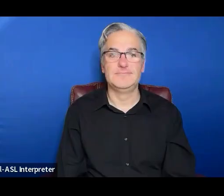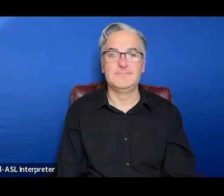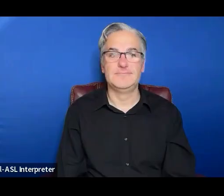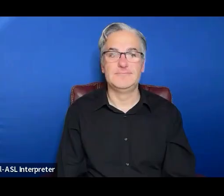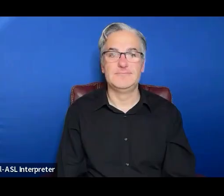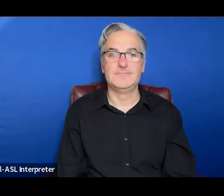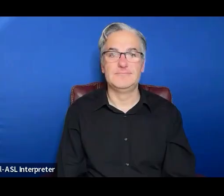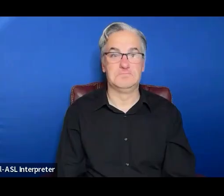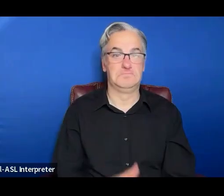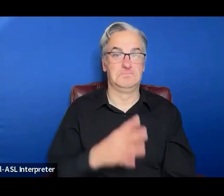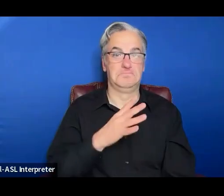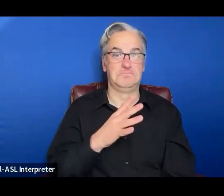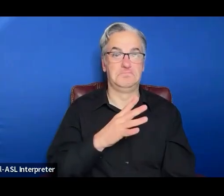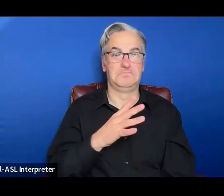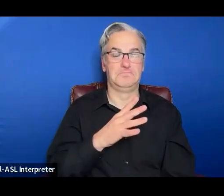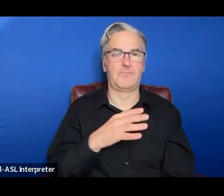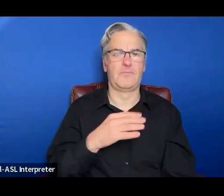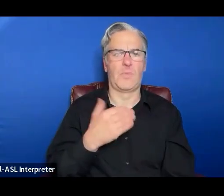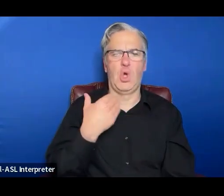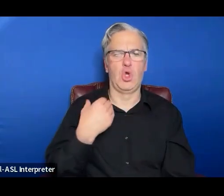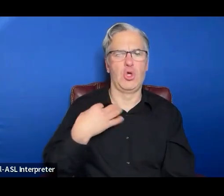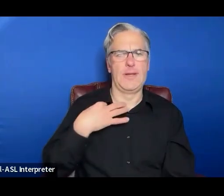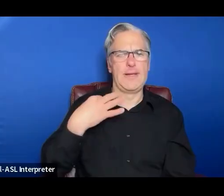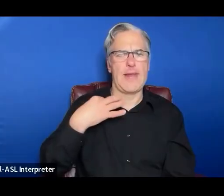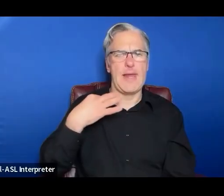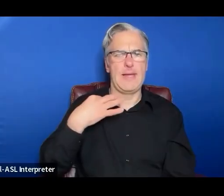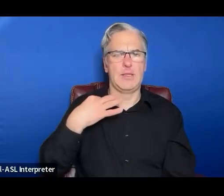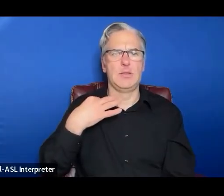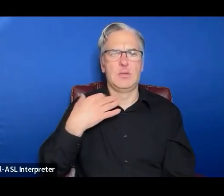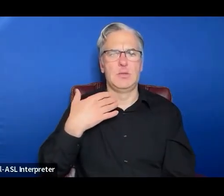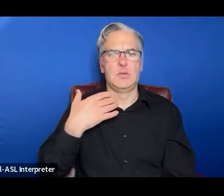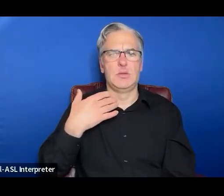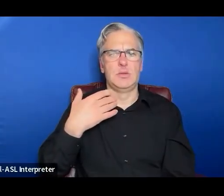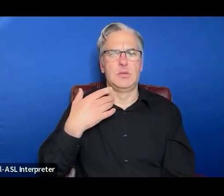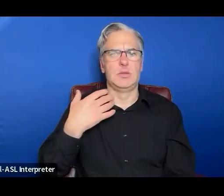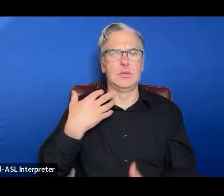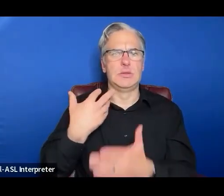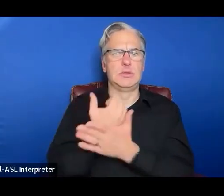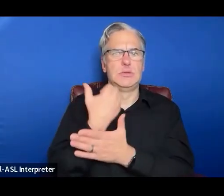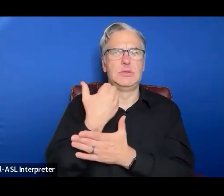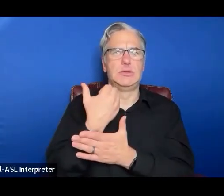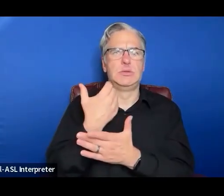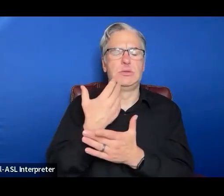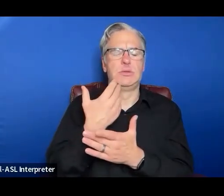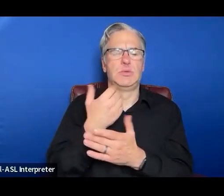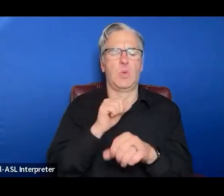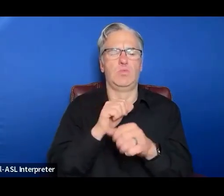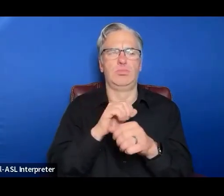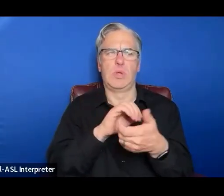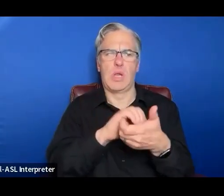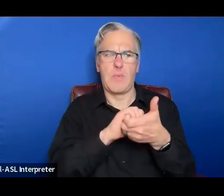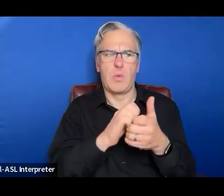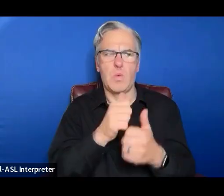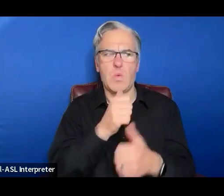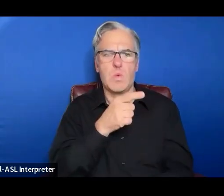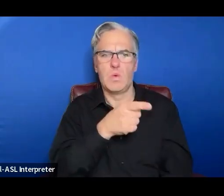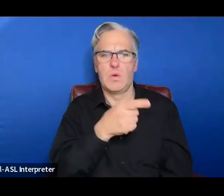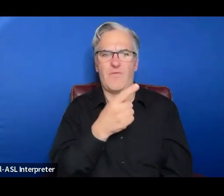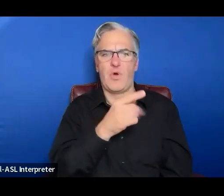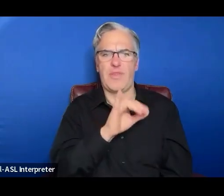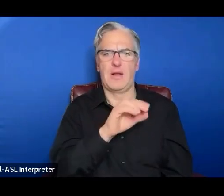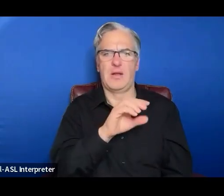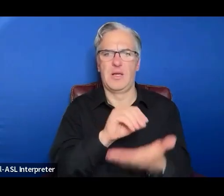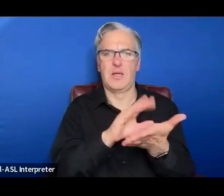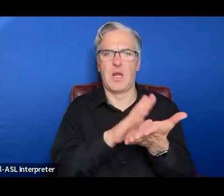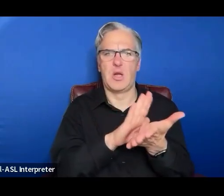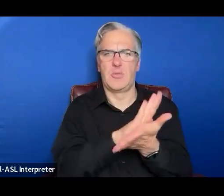Okay, so who makes a good candidate to step into your shoes for these legal documents? Well, you want somebody